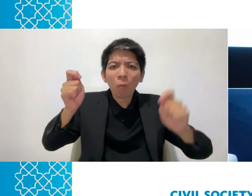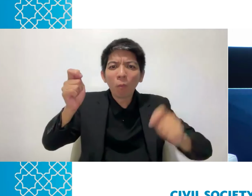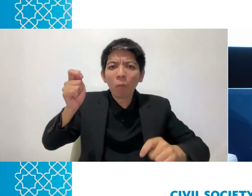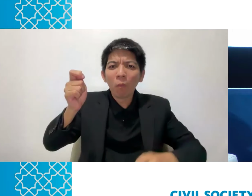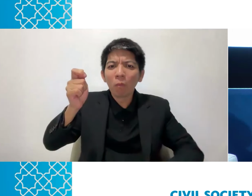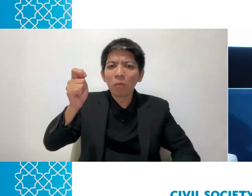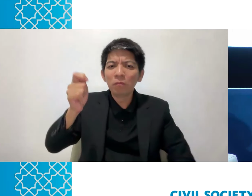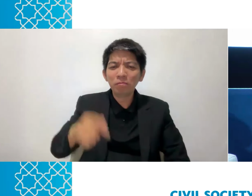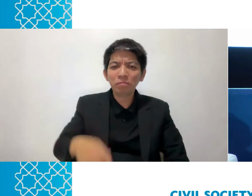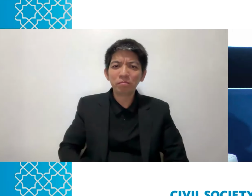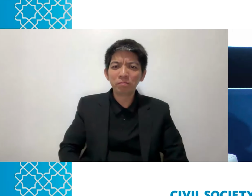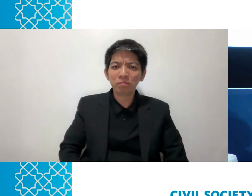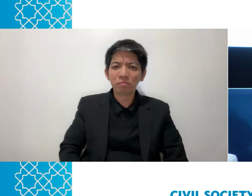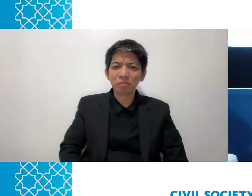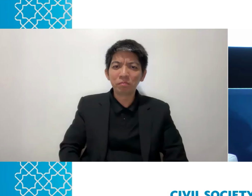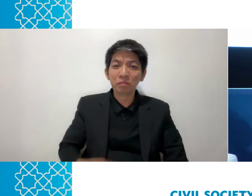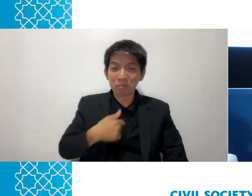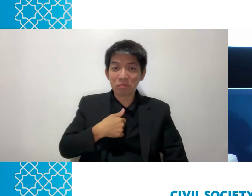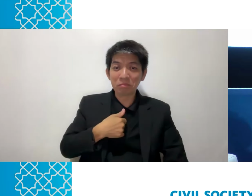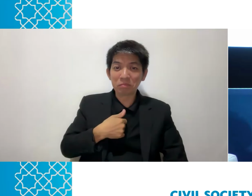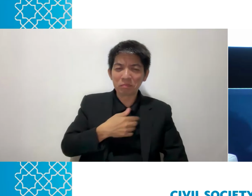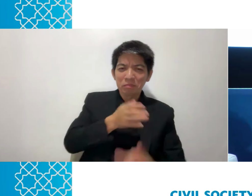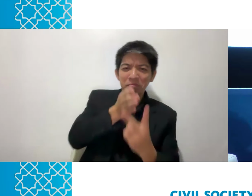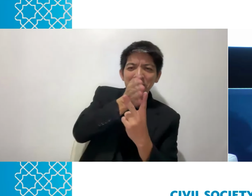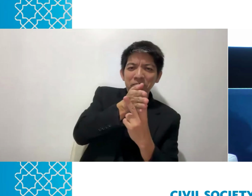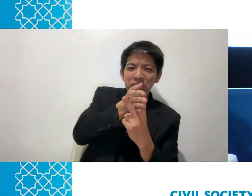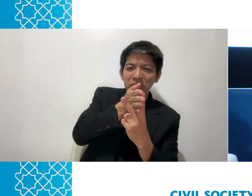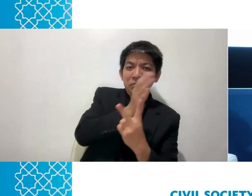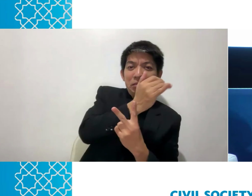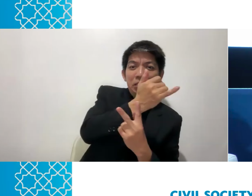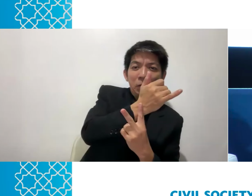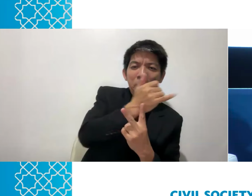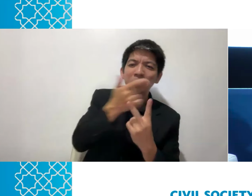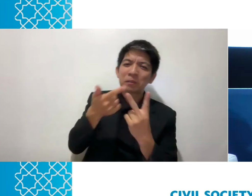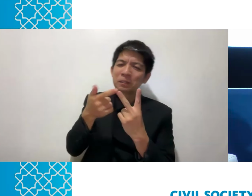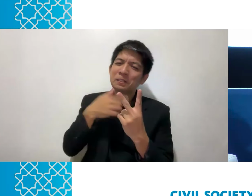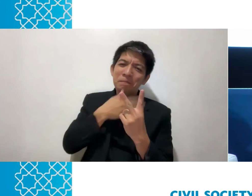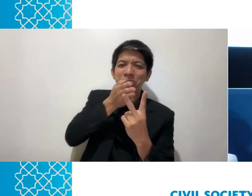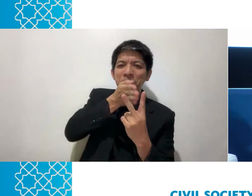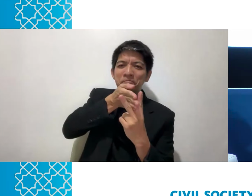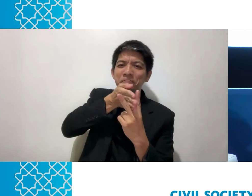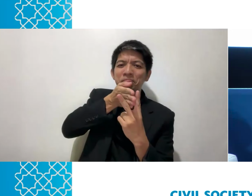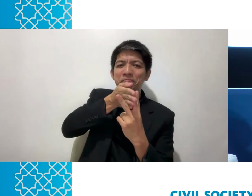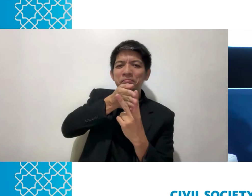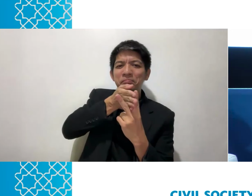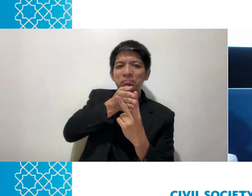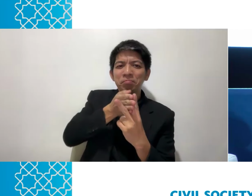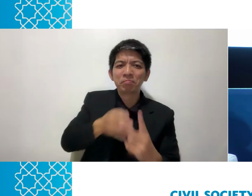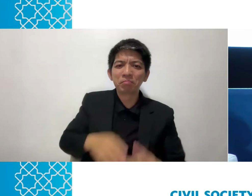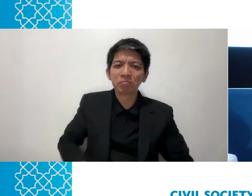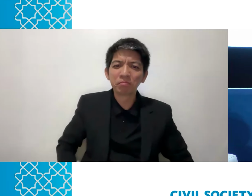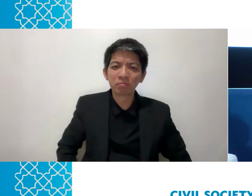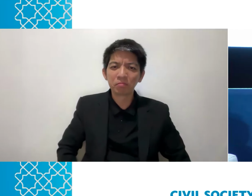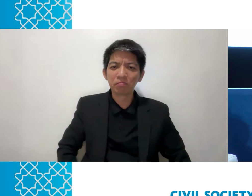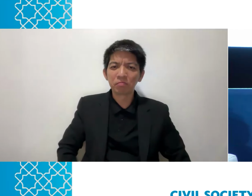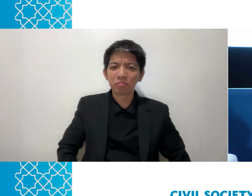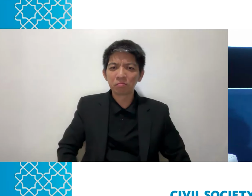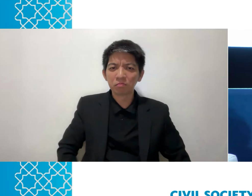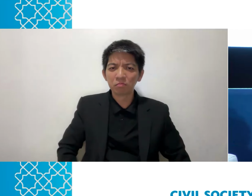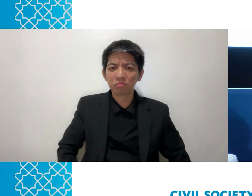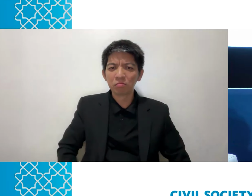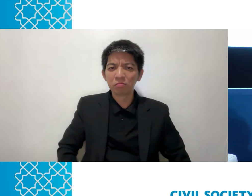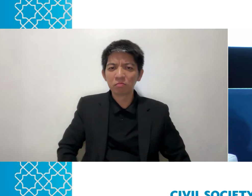So for this statement, I kind of prefer to choose the green. The reason, I want to give an